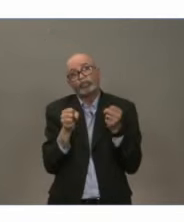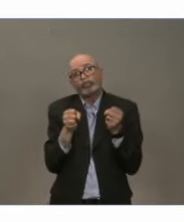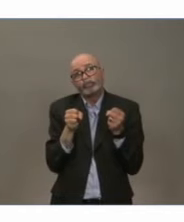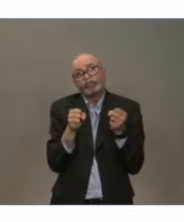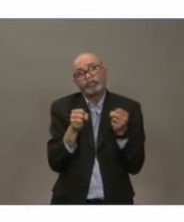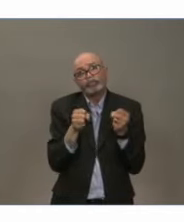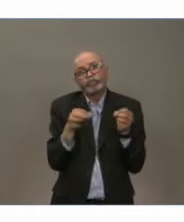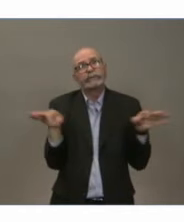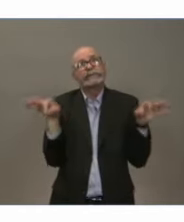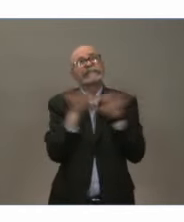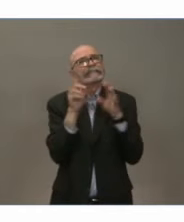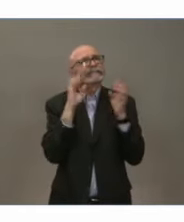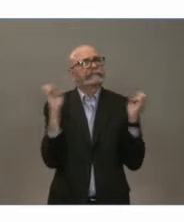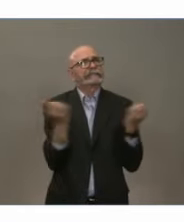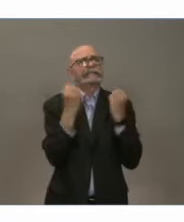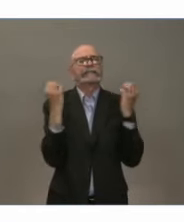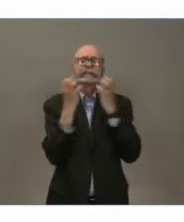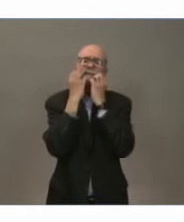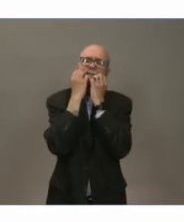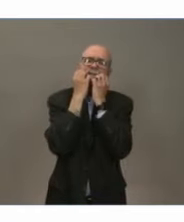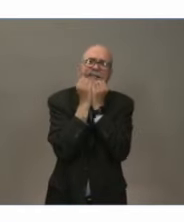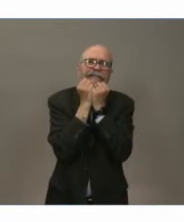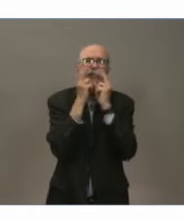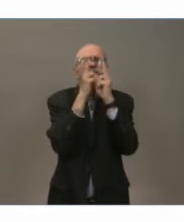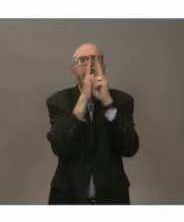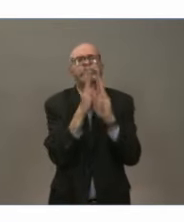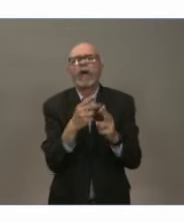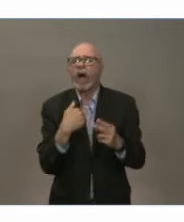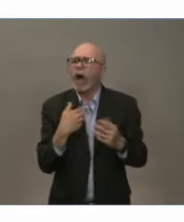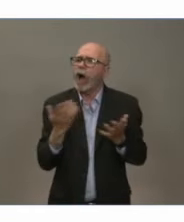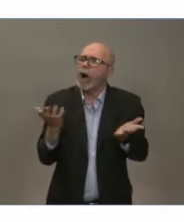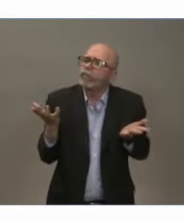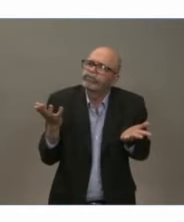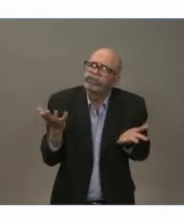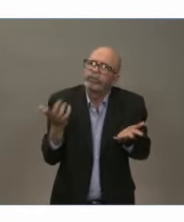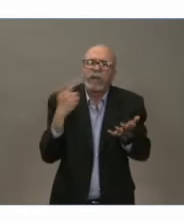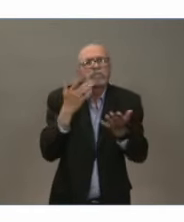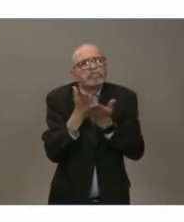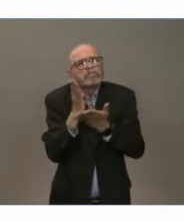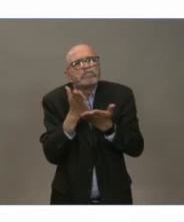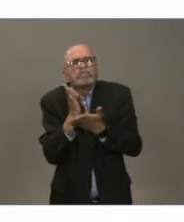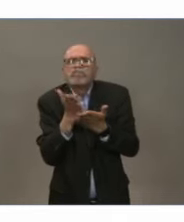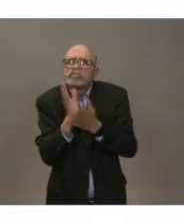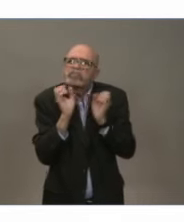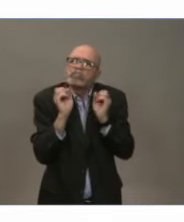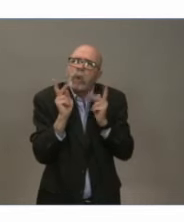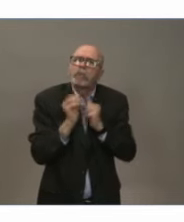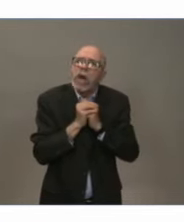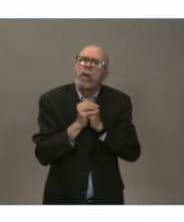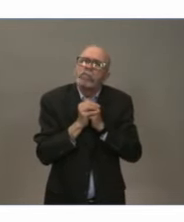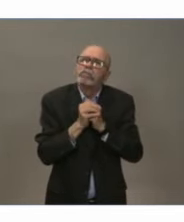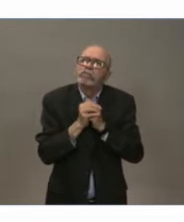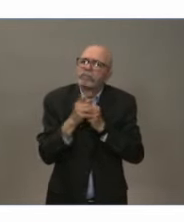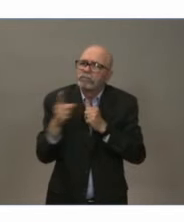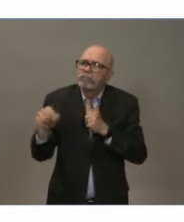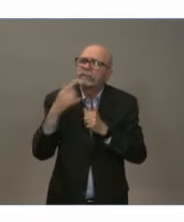So I was comfortable giving them that exception based on the process in the steps they had put in place